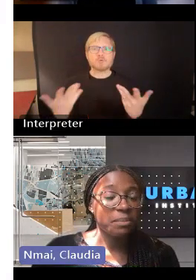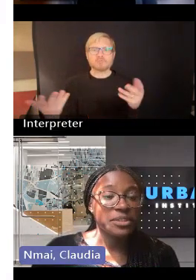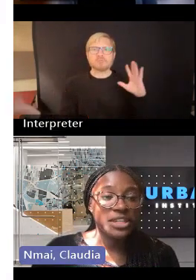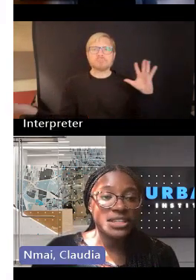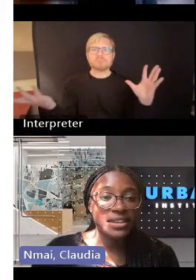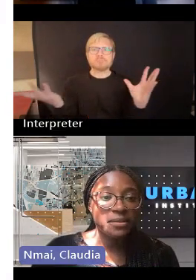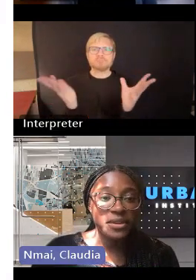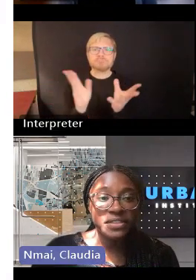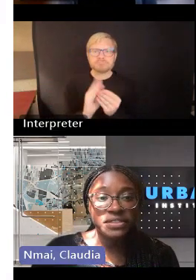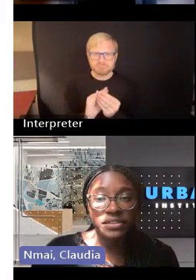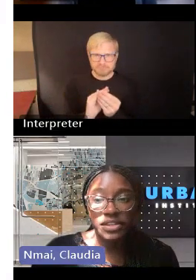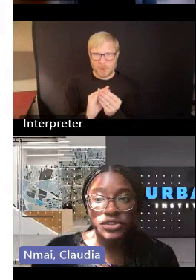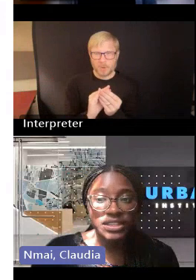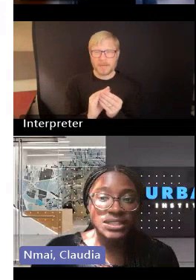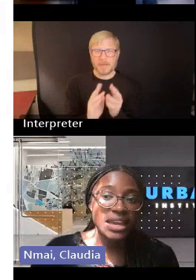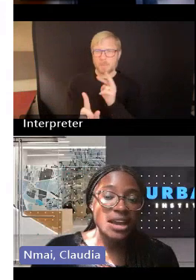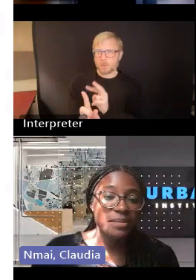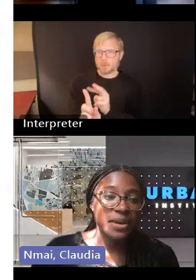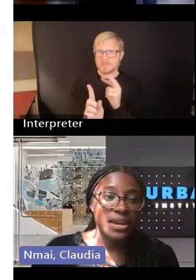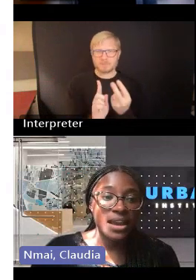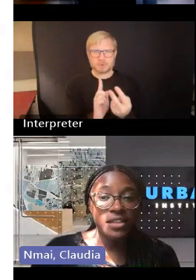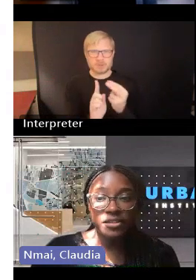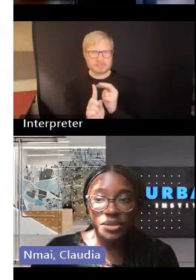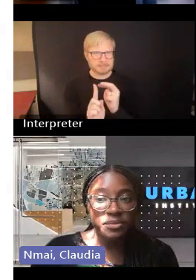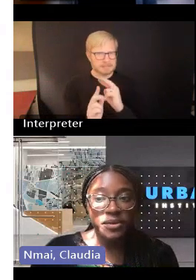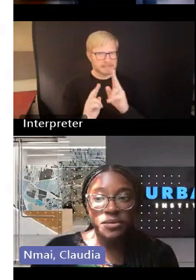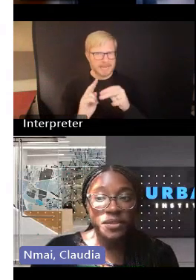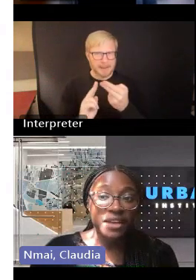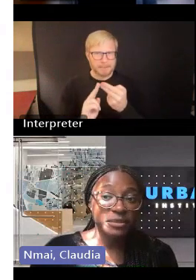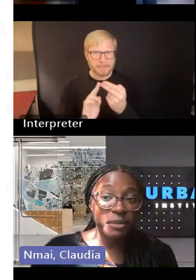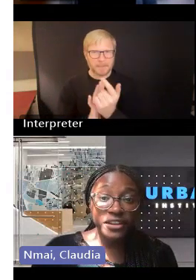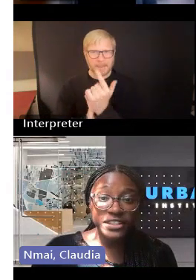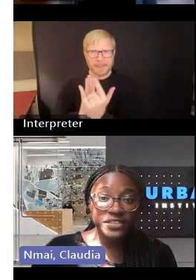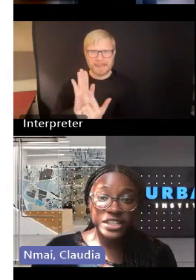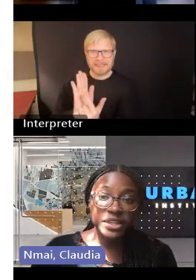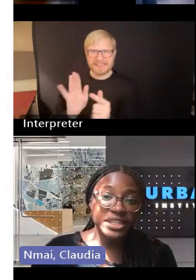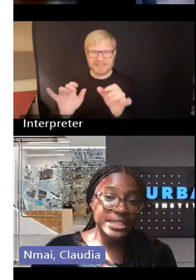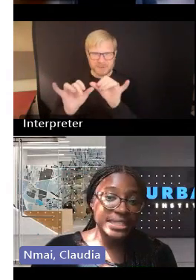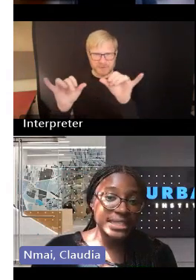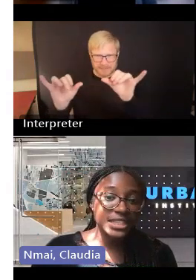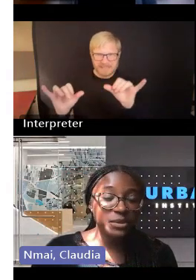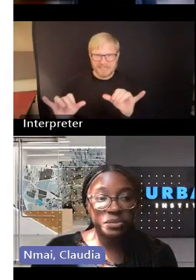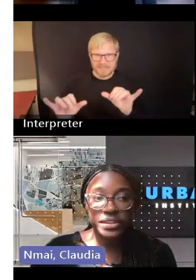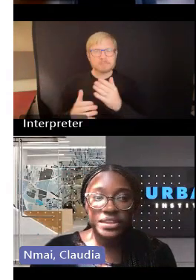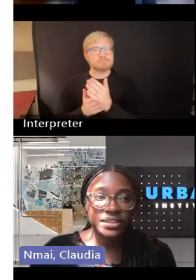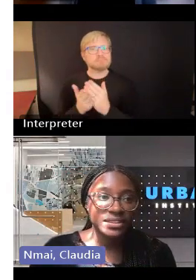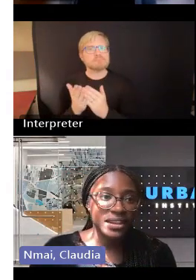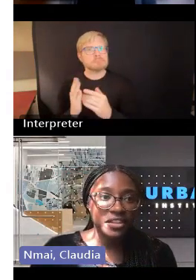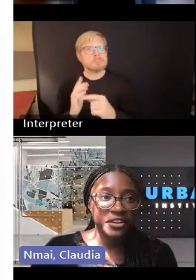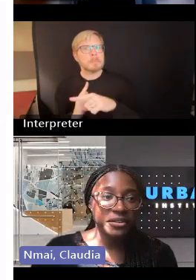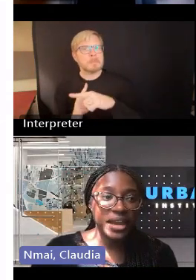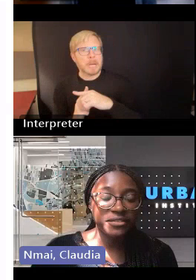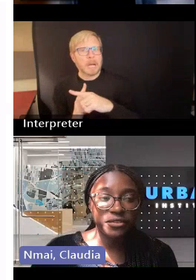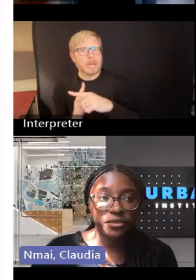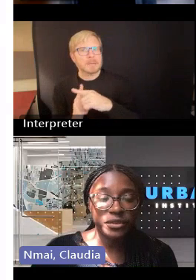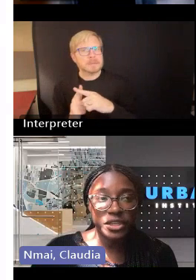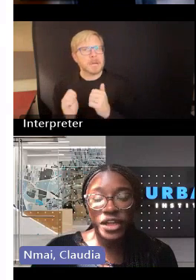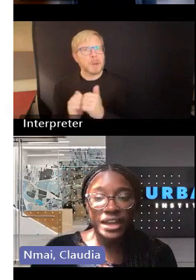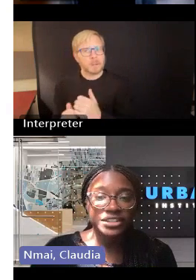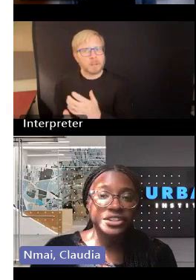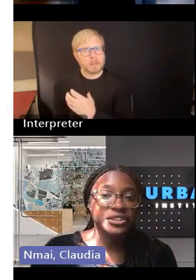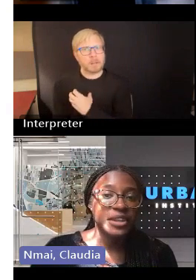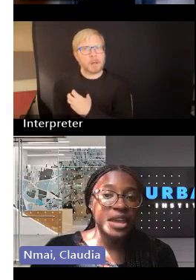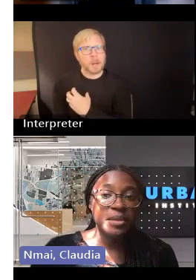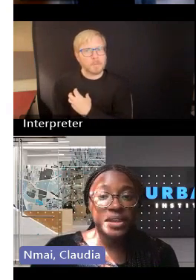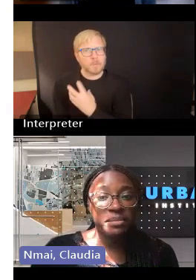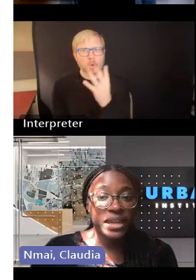of mixed perceptions with the legal system. A lot of people will have positive experiences with the police and other kind of